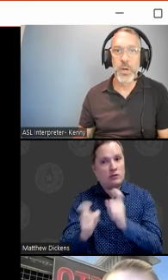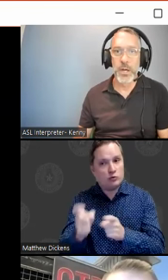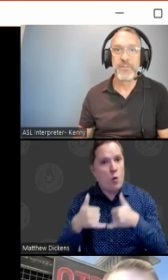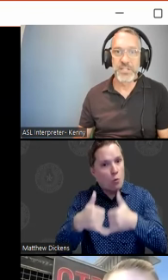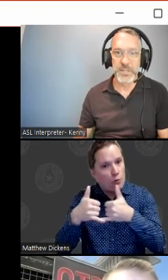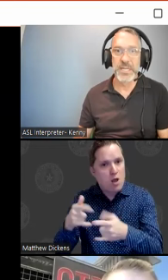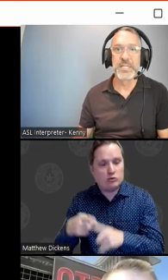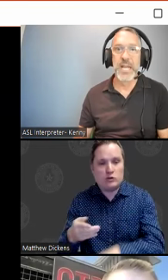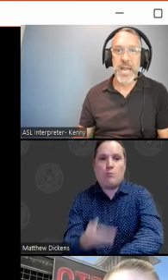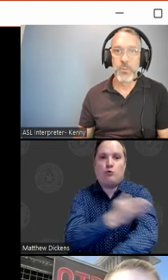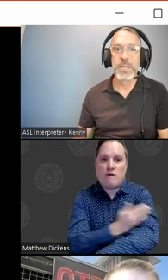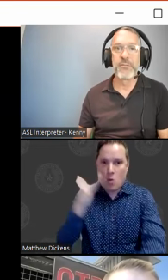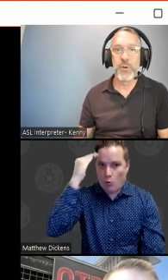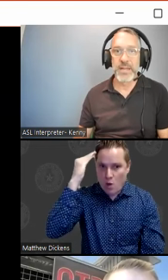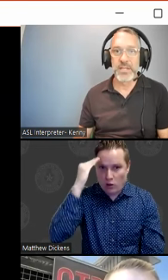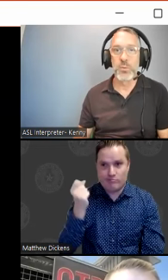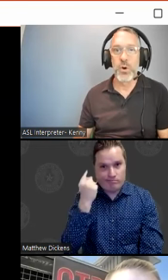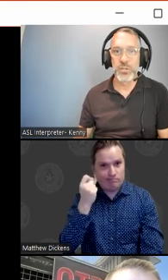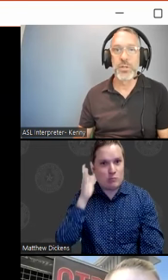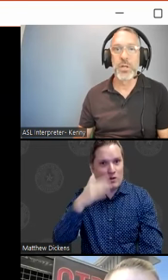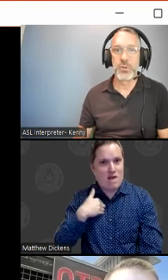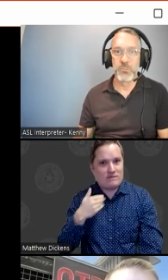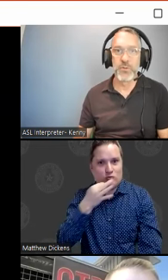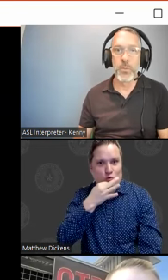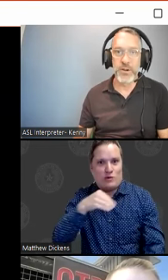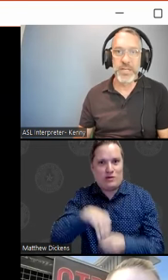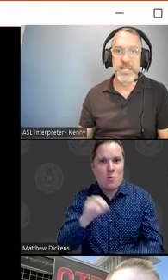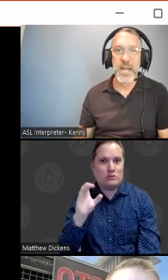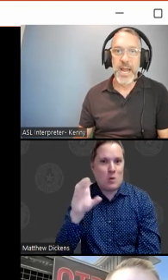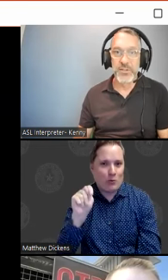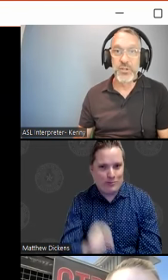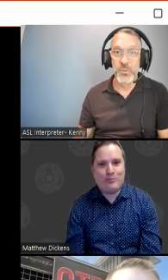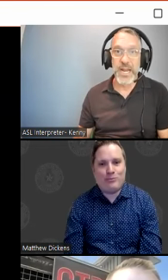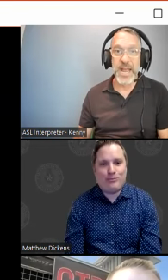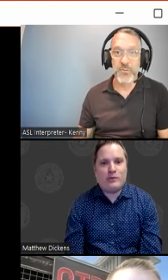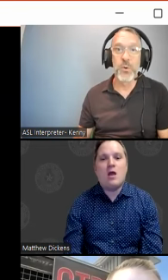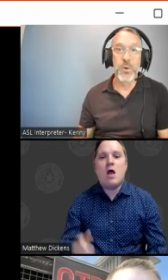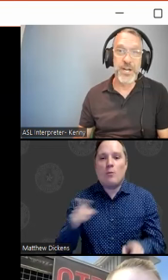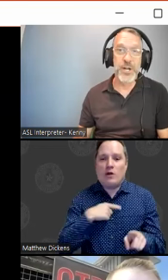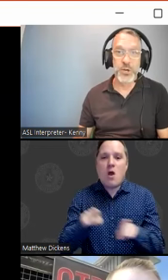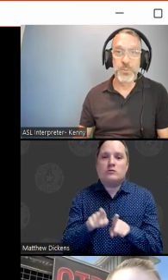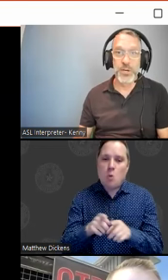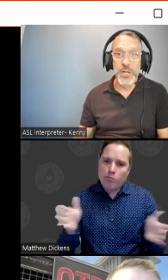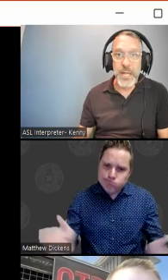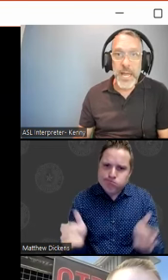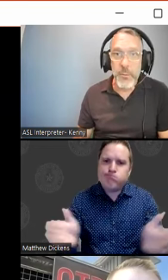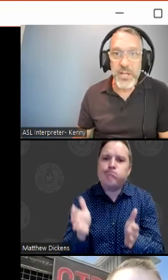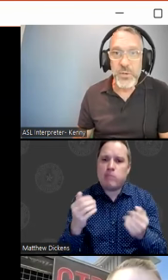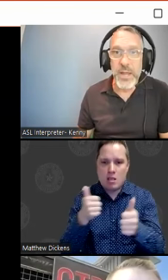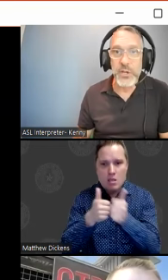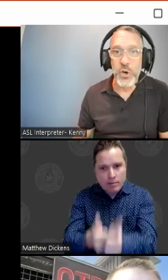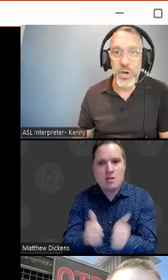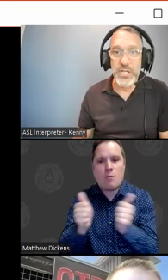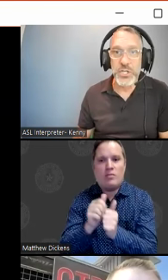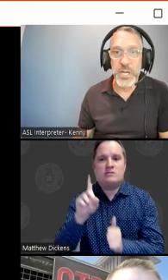who have disabilities, and we give grants and awards to improve awareness. And soon we're gonna have one in October. We